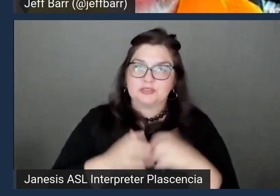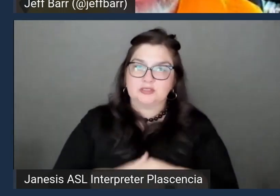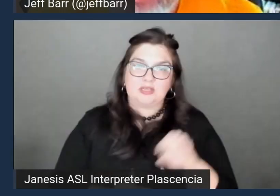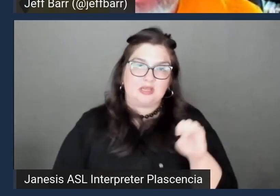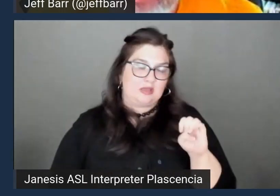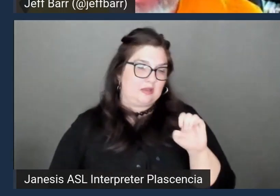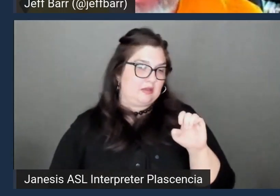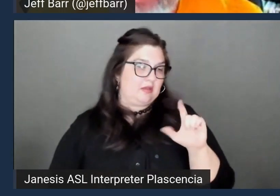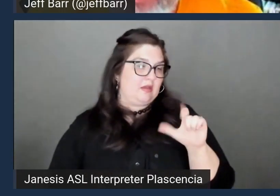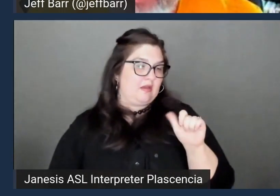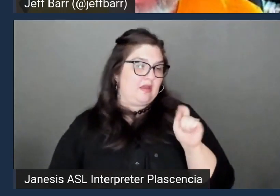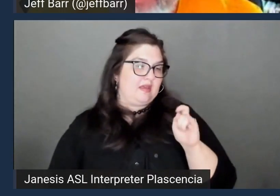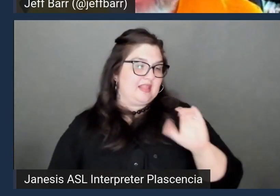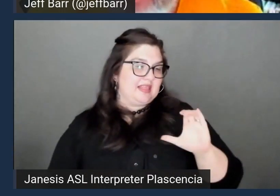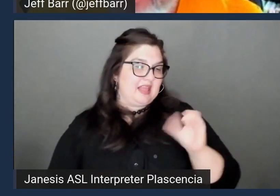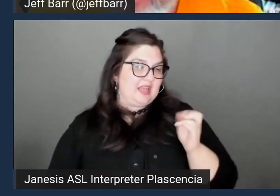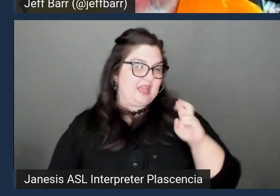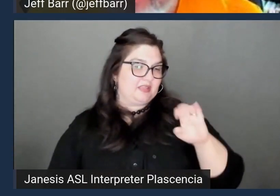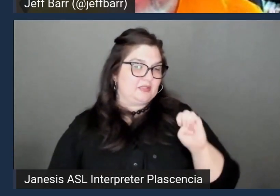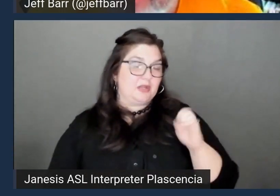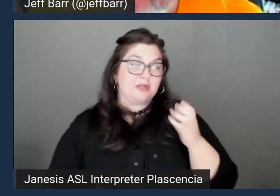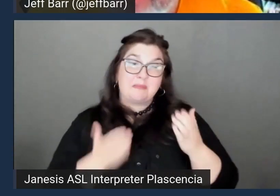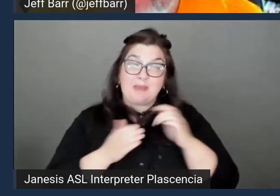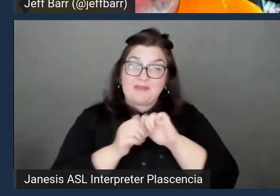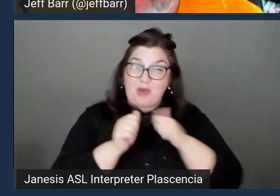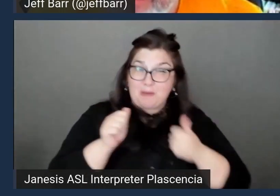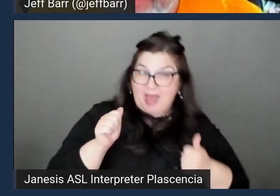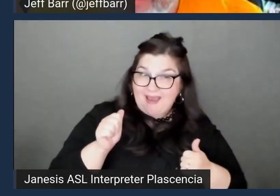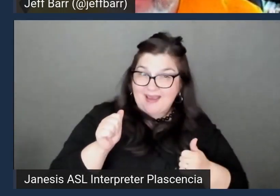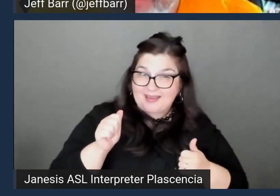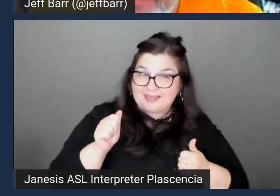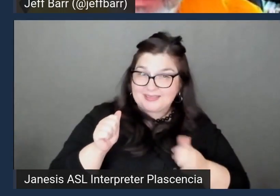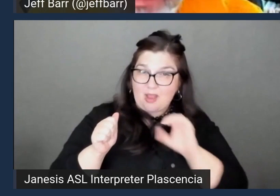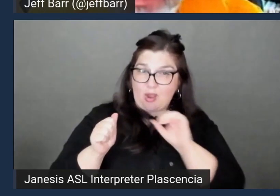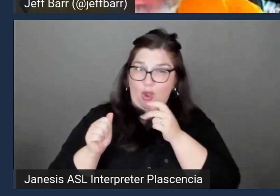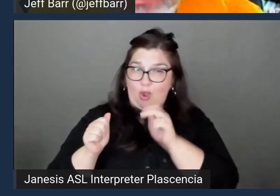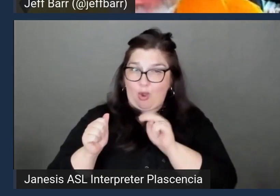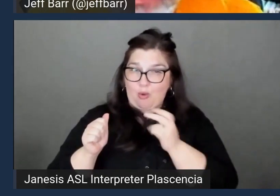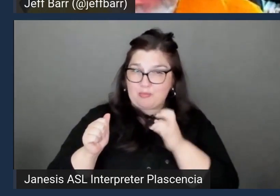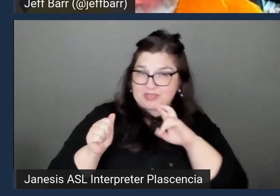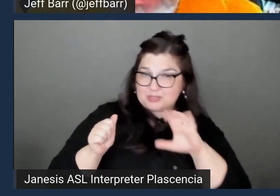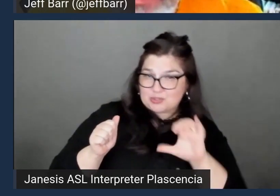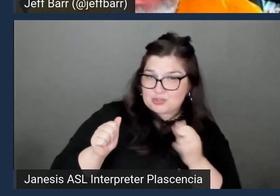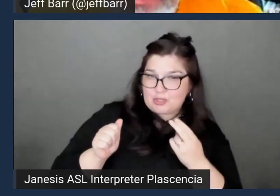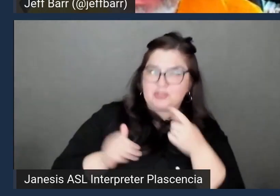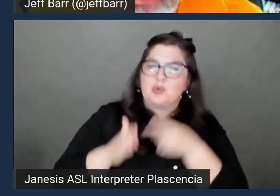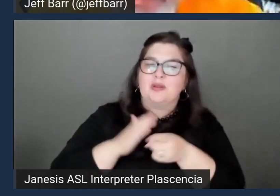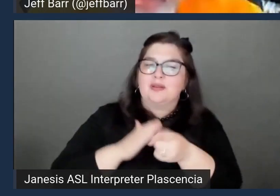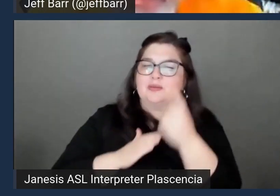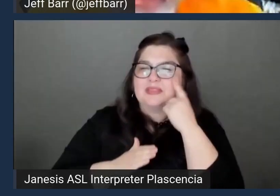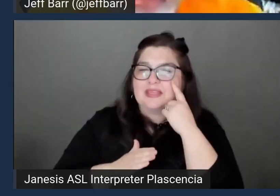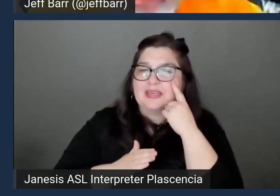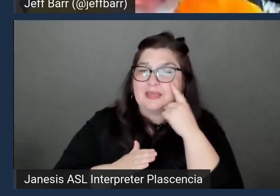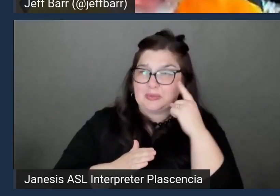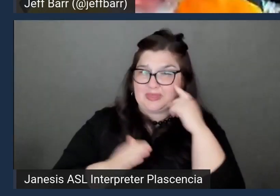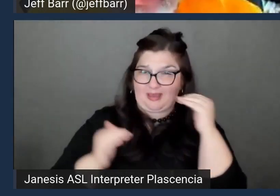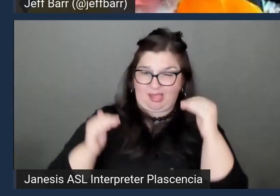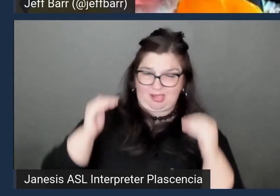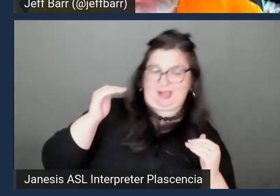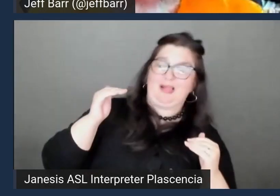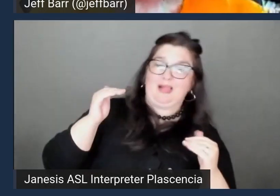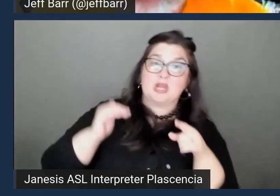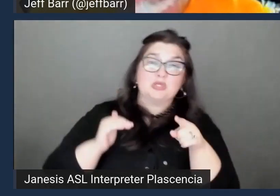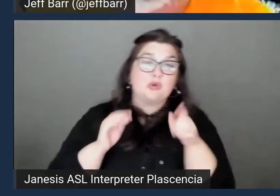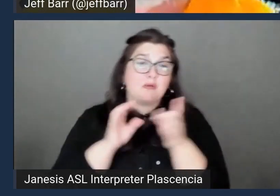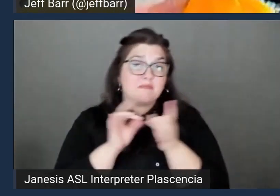Elasticsearch might fall behind OpenSearch. Can you talk a little bit about that? And you've mentioned multiple times now